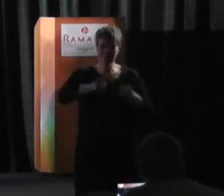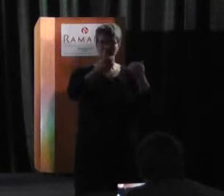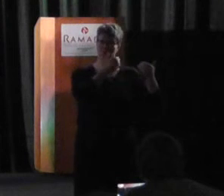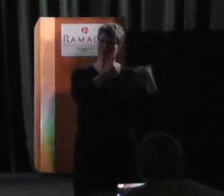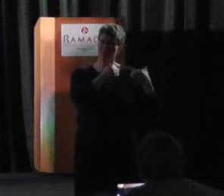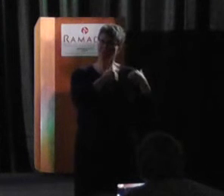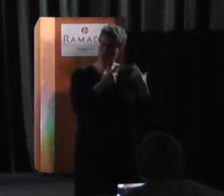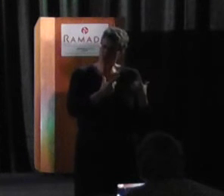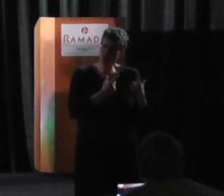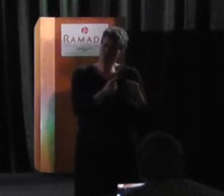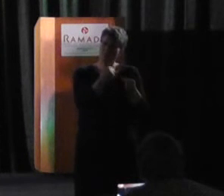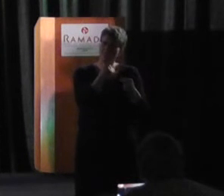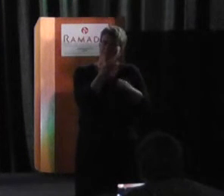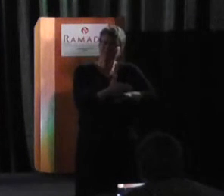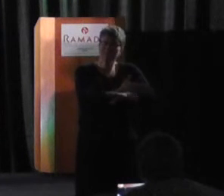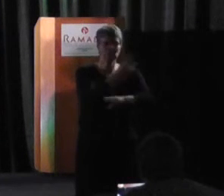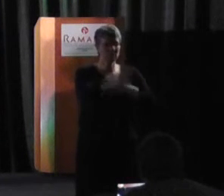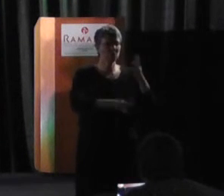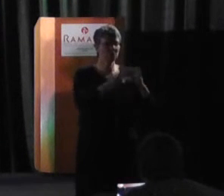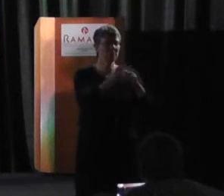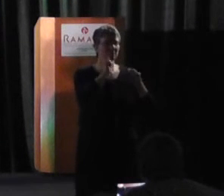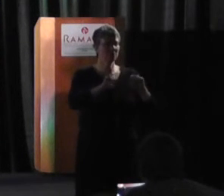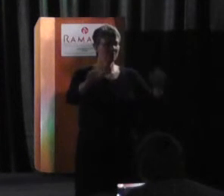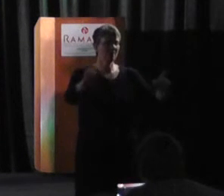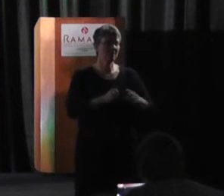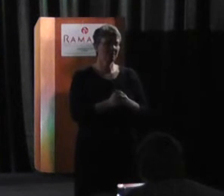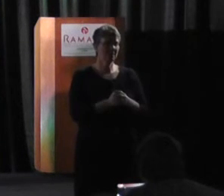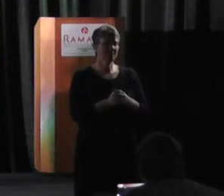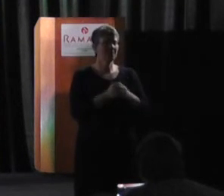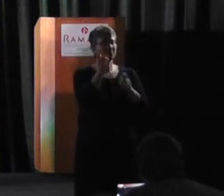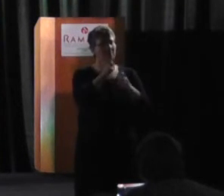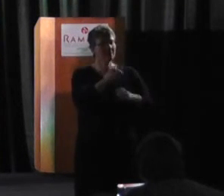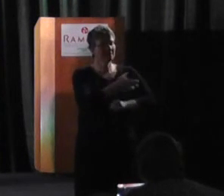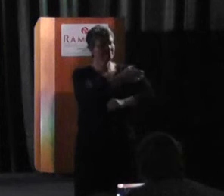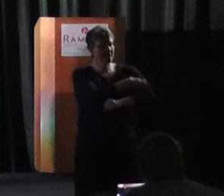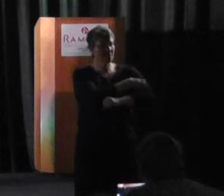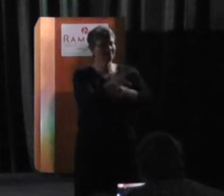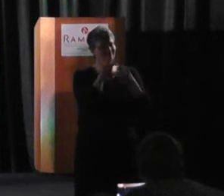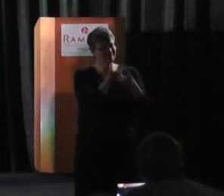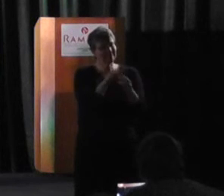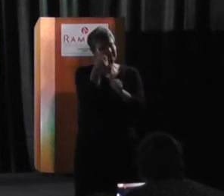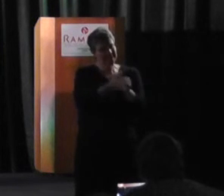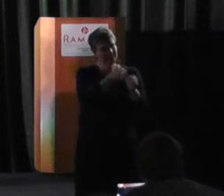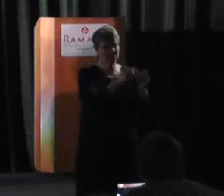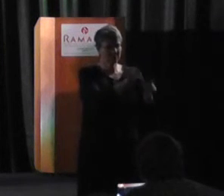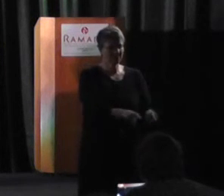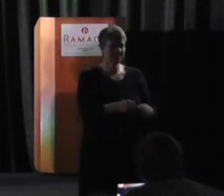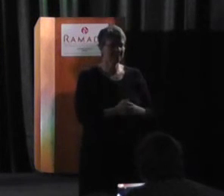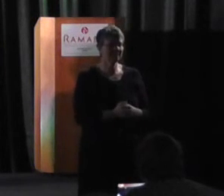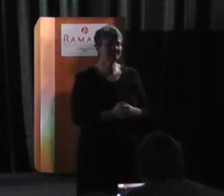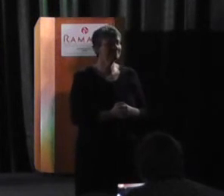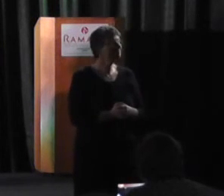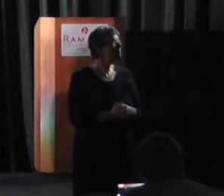a lot. Just do something. There's a tremendous power in one. I know that at